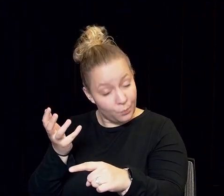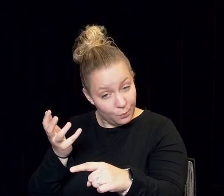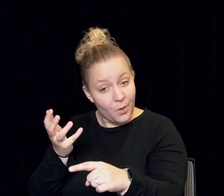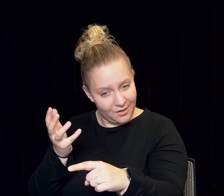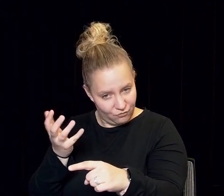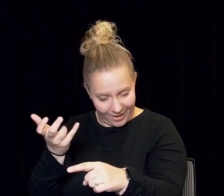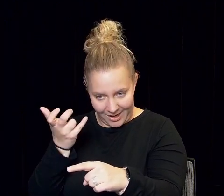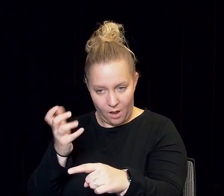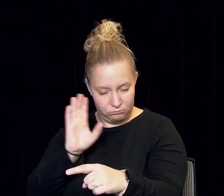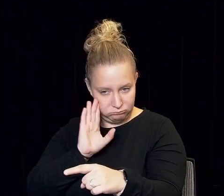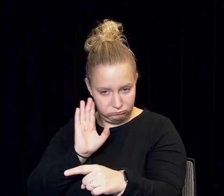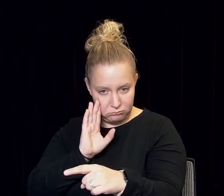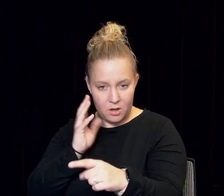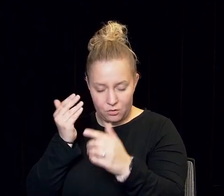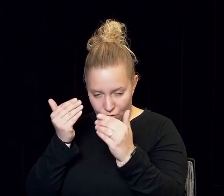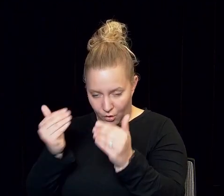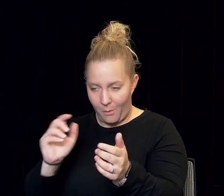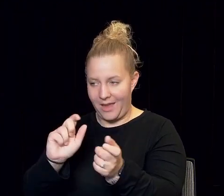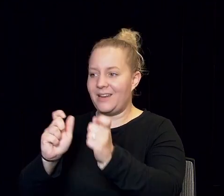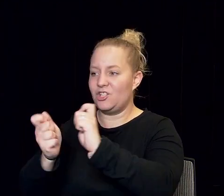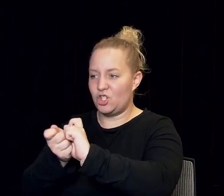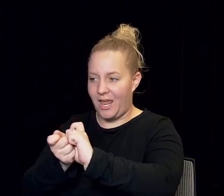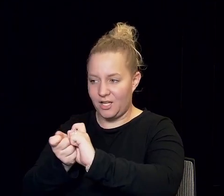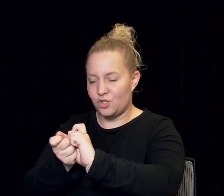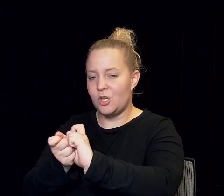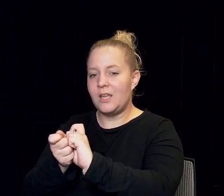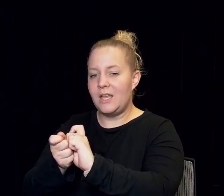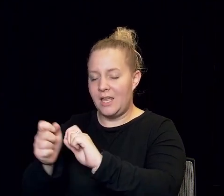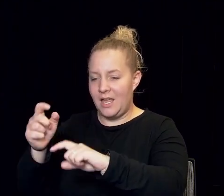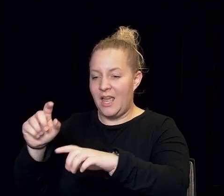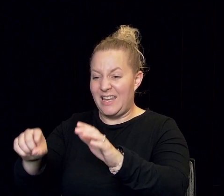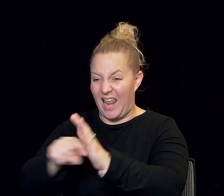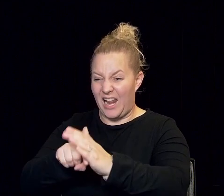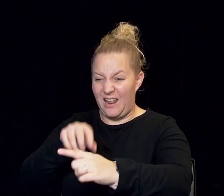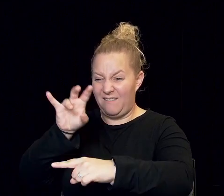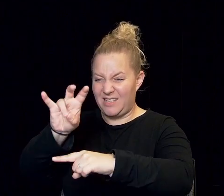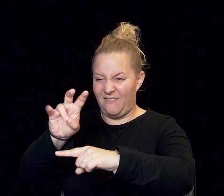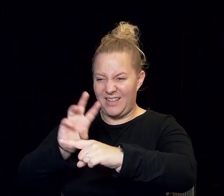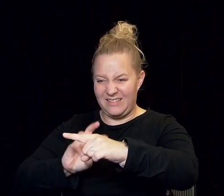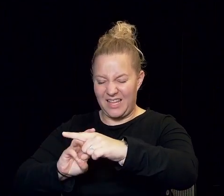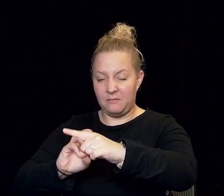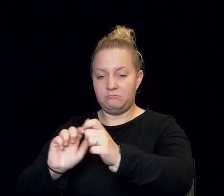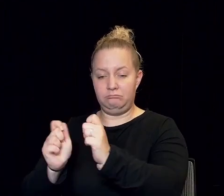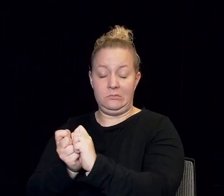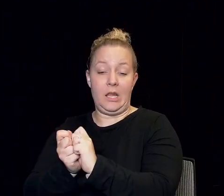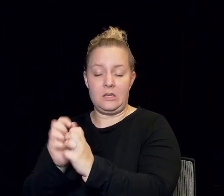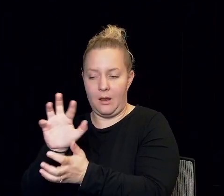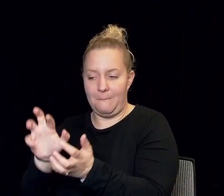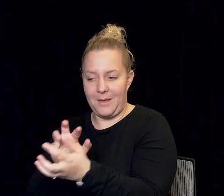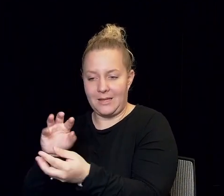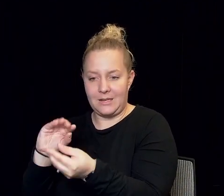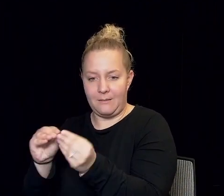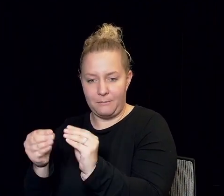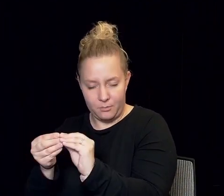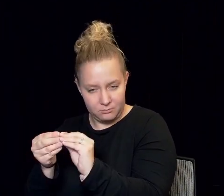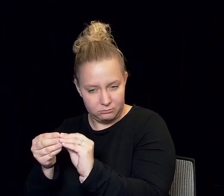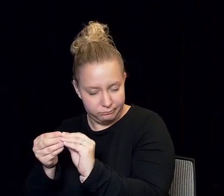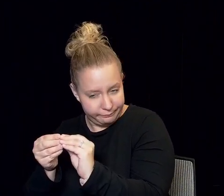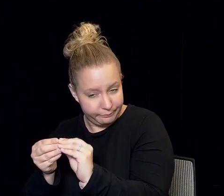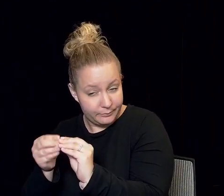right now, go ahead and turn negative 7 over 6 into a mixed number. This is your listening clue.